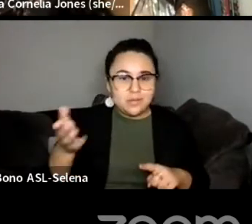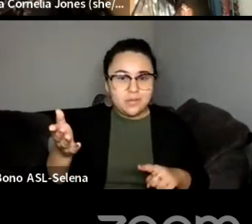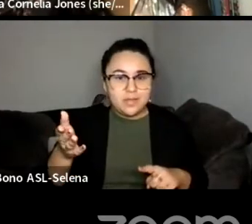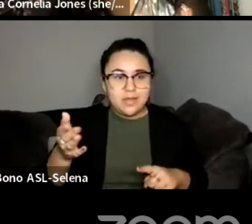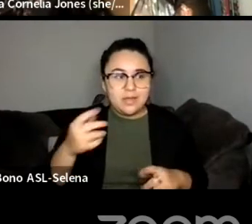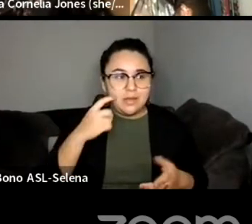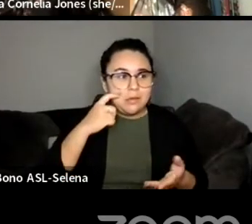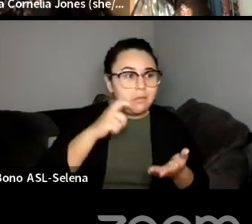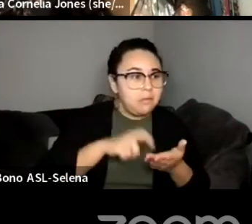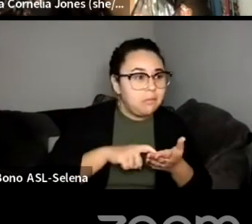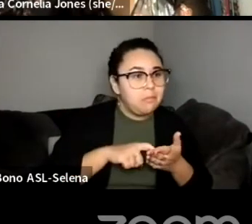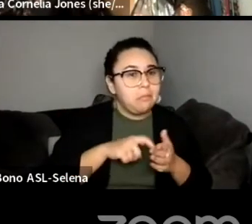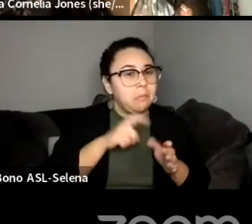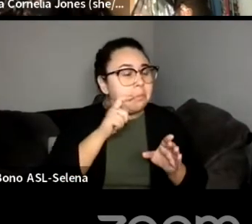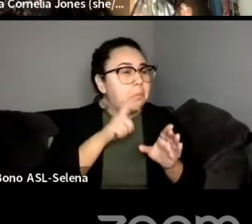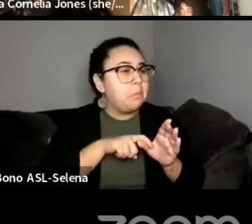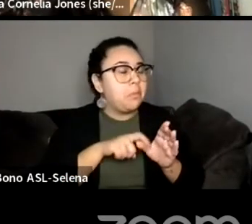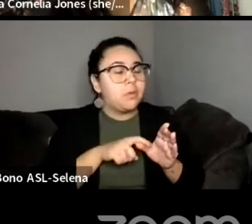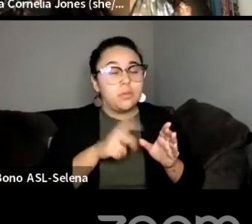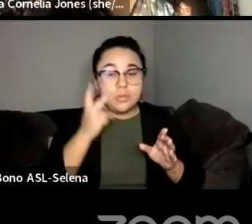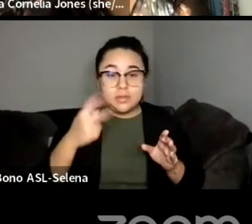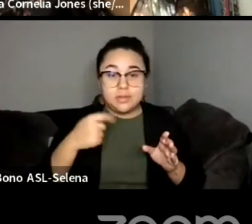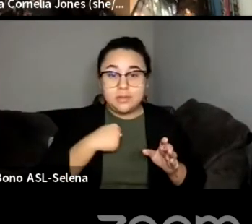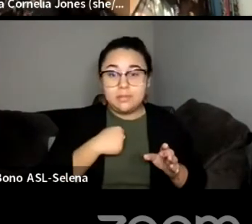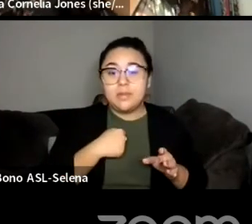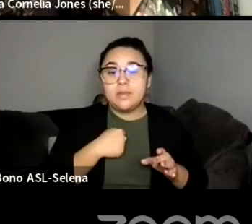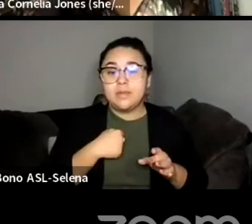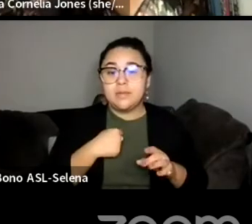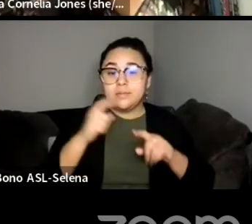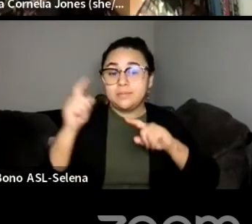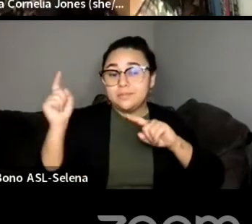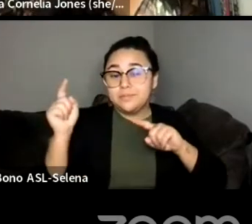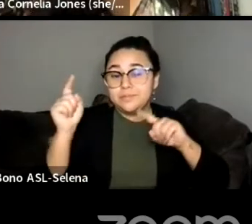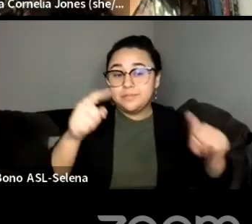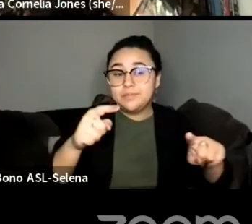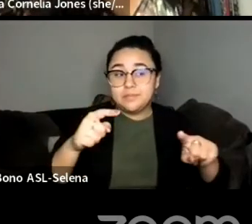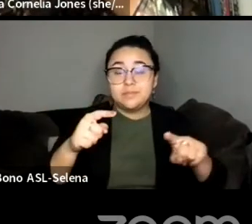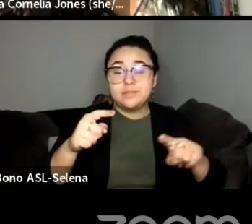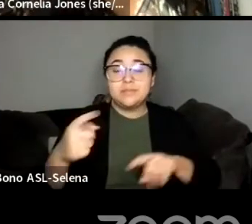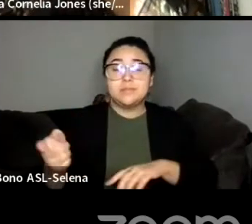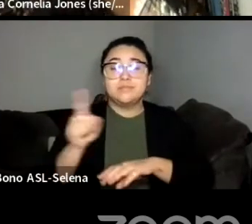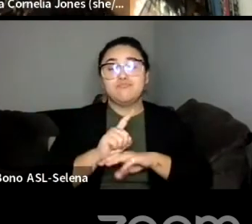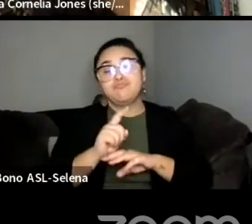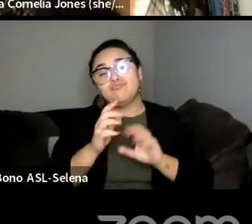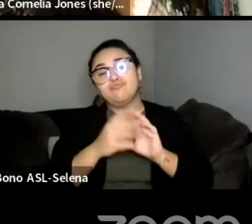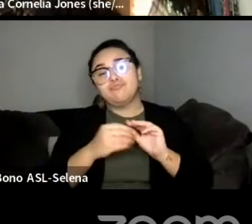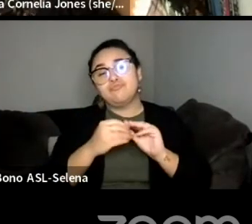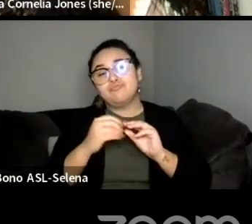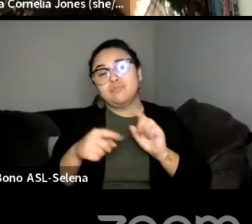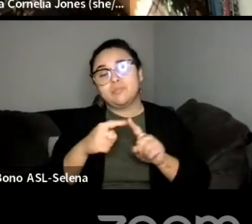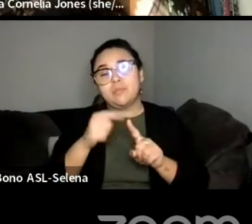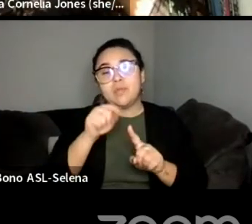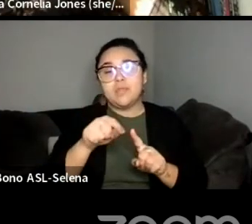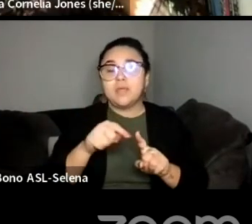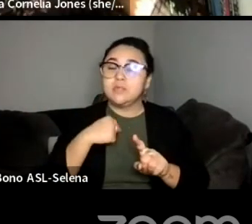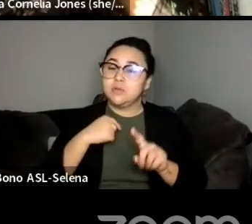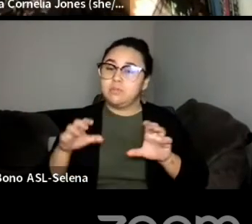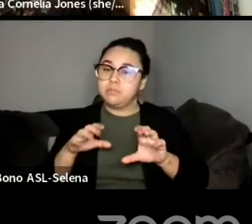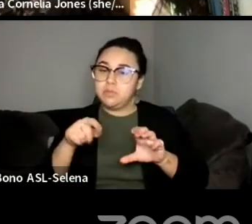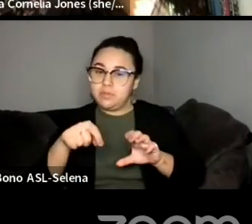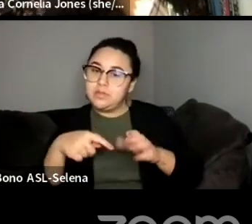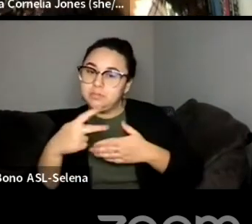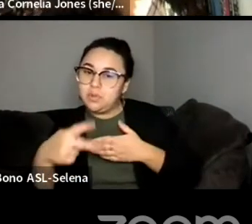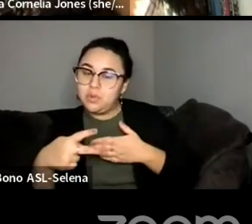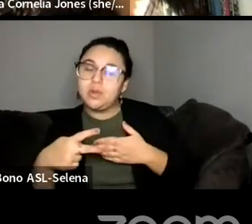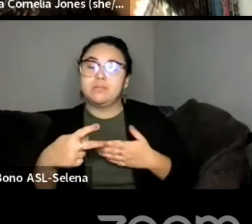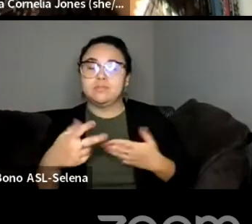now when they see me, you know, go and talk about it or do these things, it's just